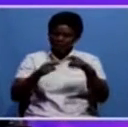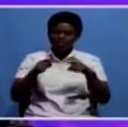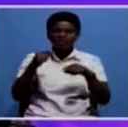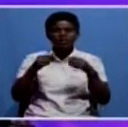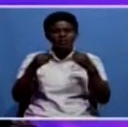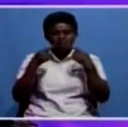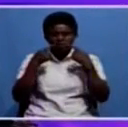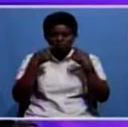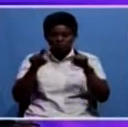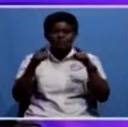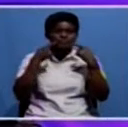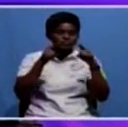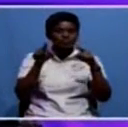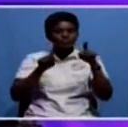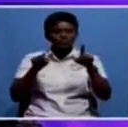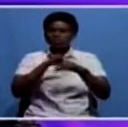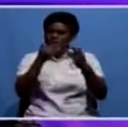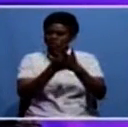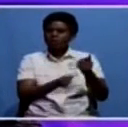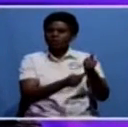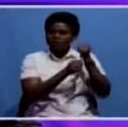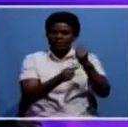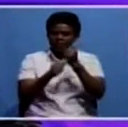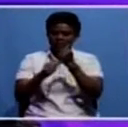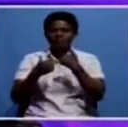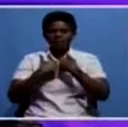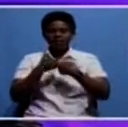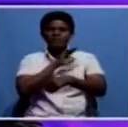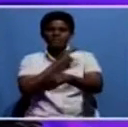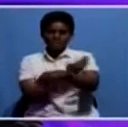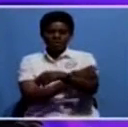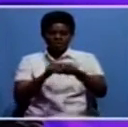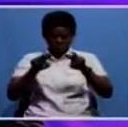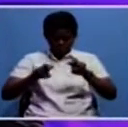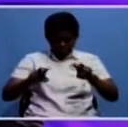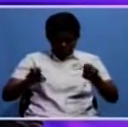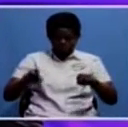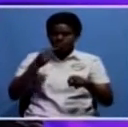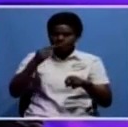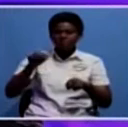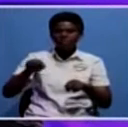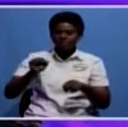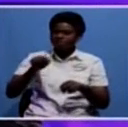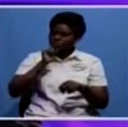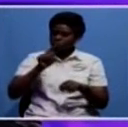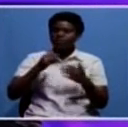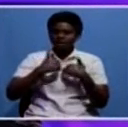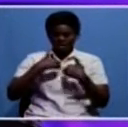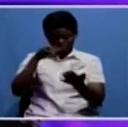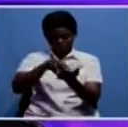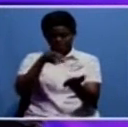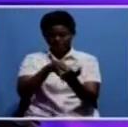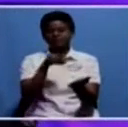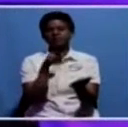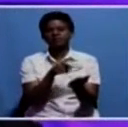when those agencies who are authorized to make a case verify and say, no, actually, there is a case here.